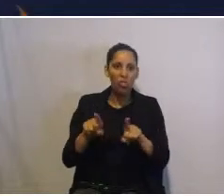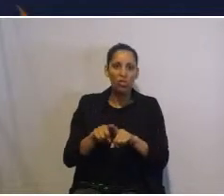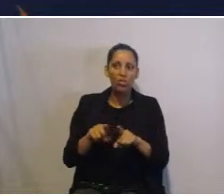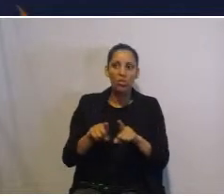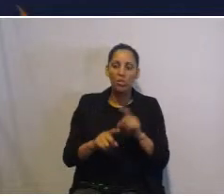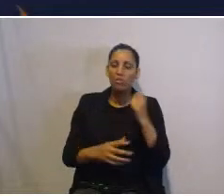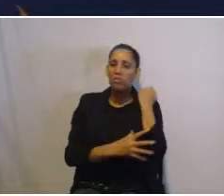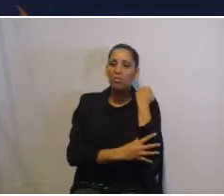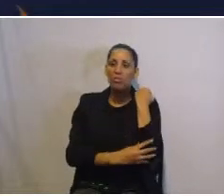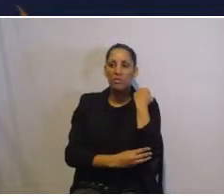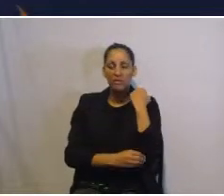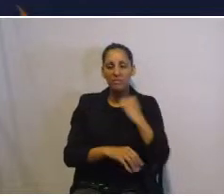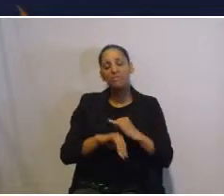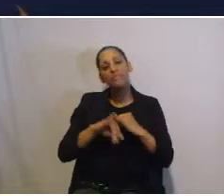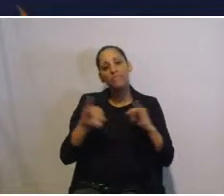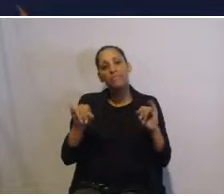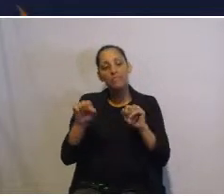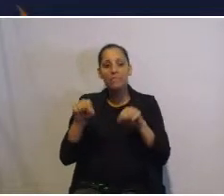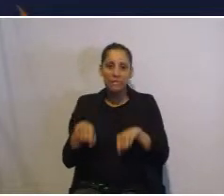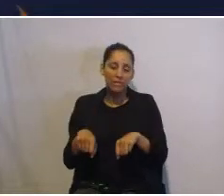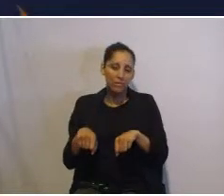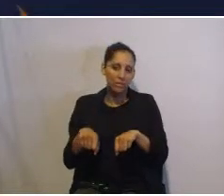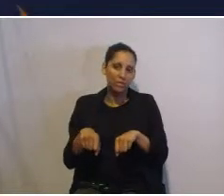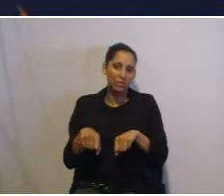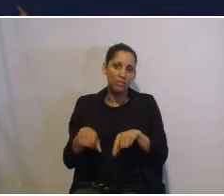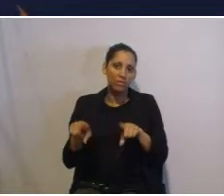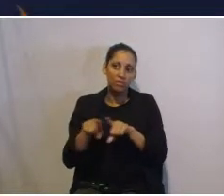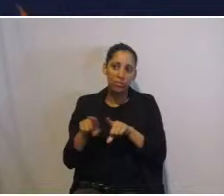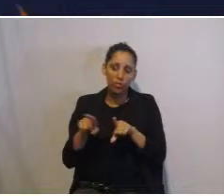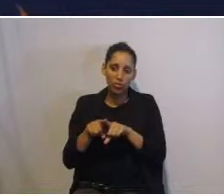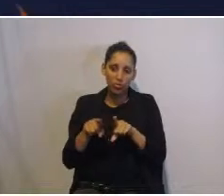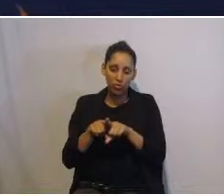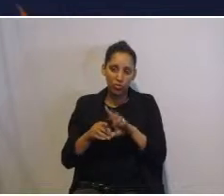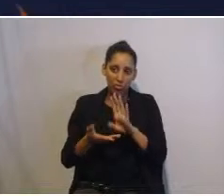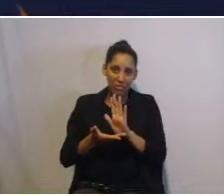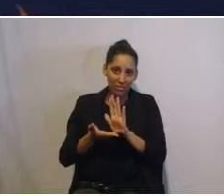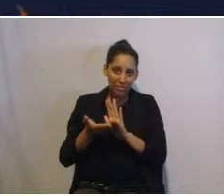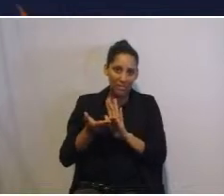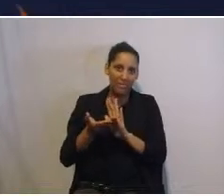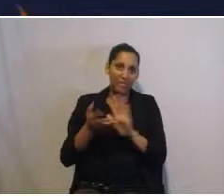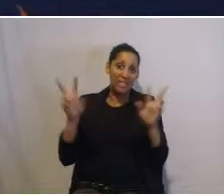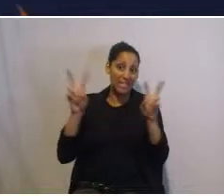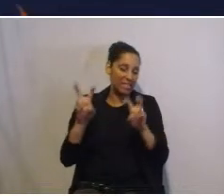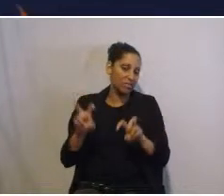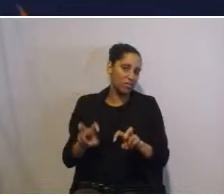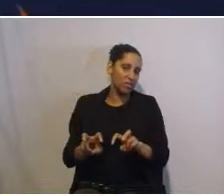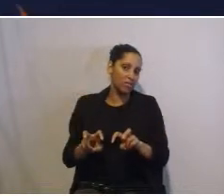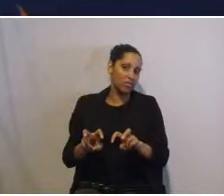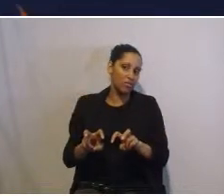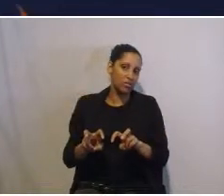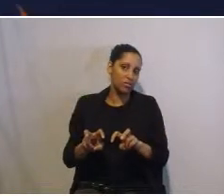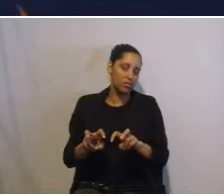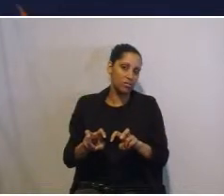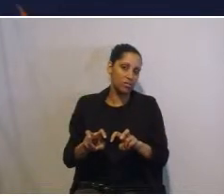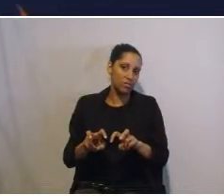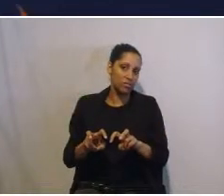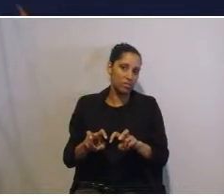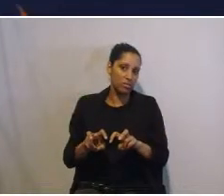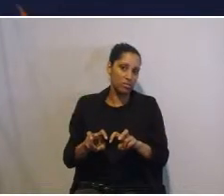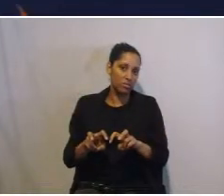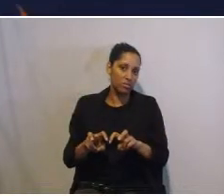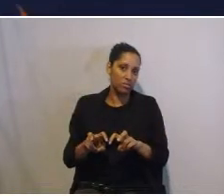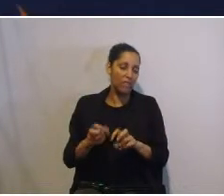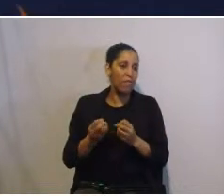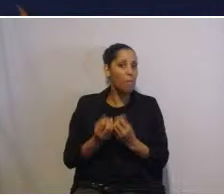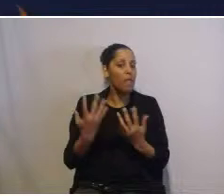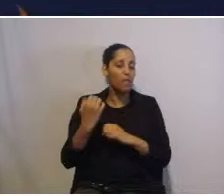definitely increased. There's been an increase in this electricity for a lot of